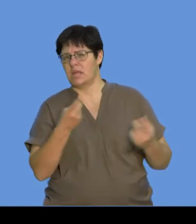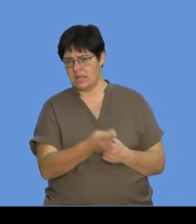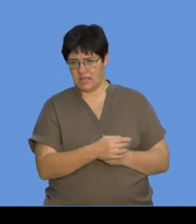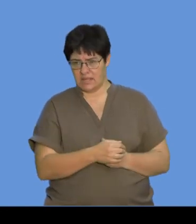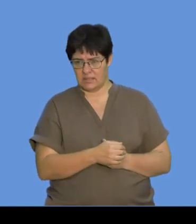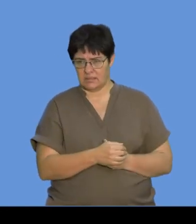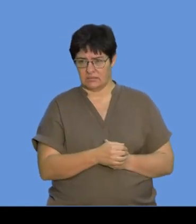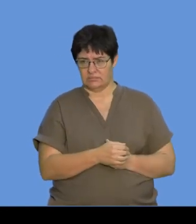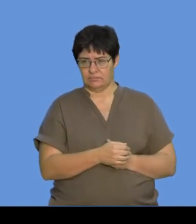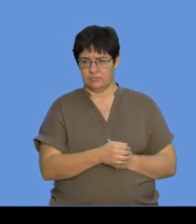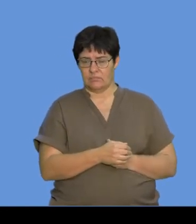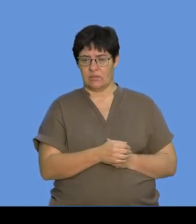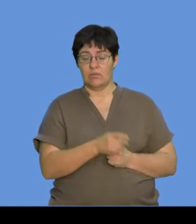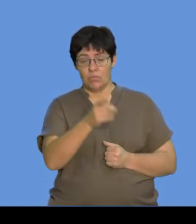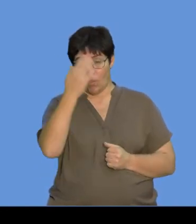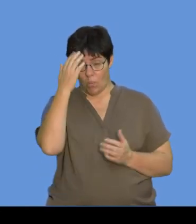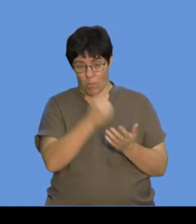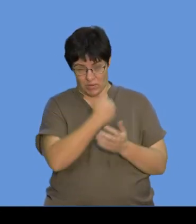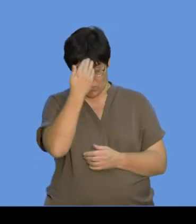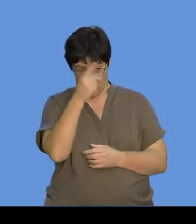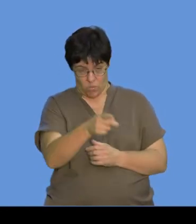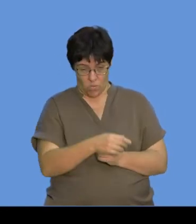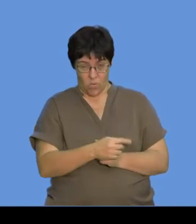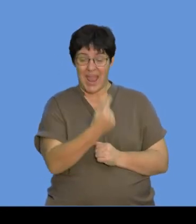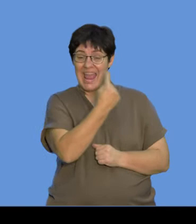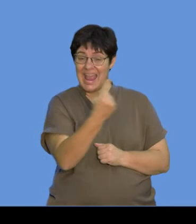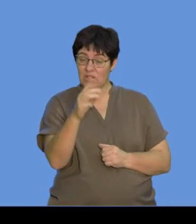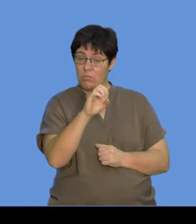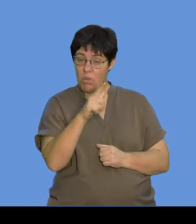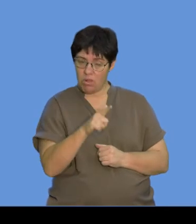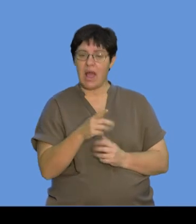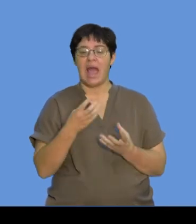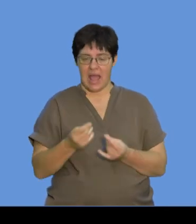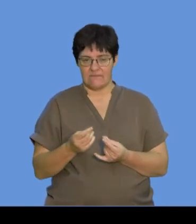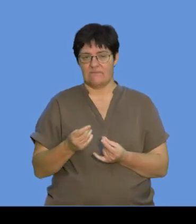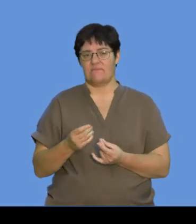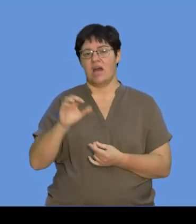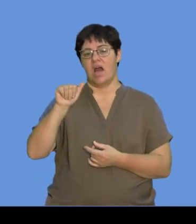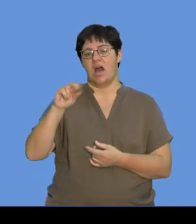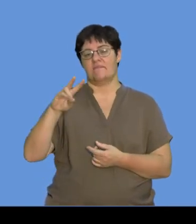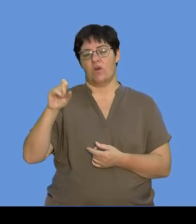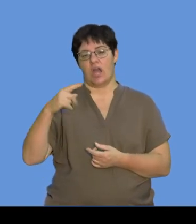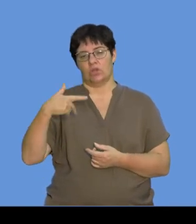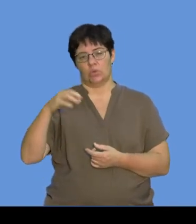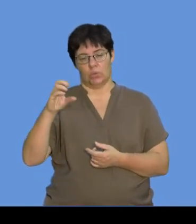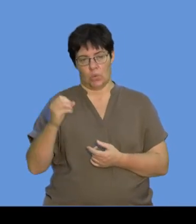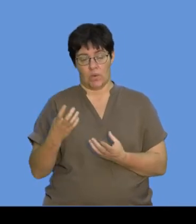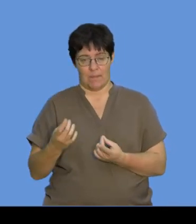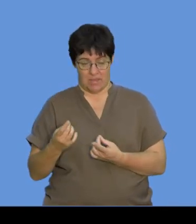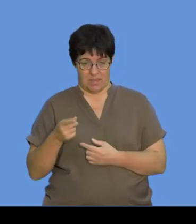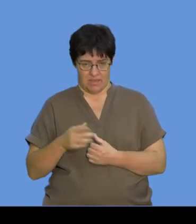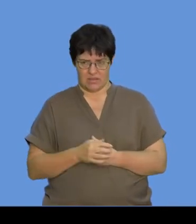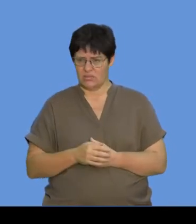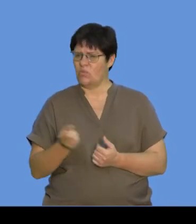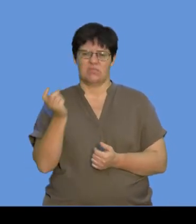for every mole there is an Avogadro number of particles. So this is kind of straightforward to say that the